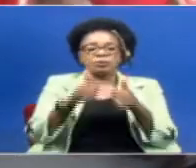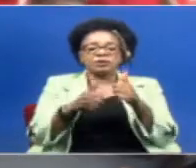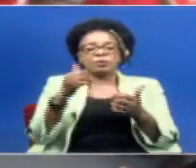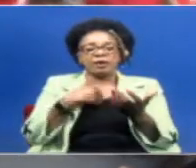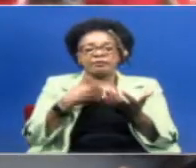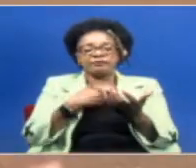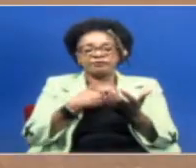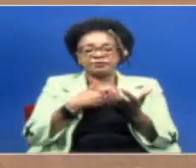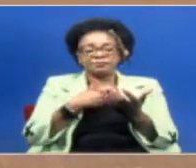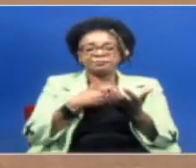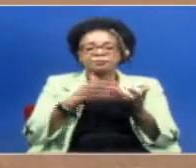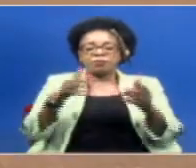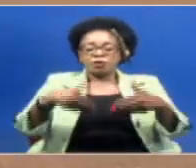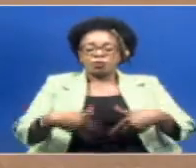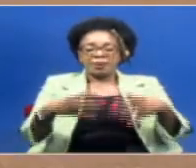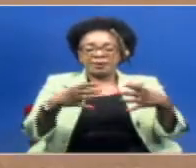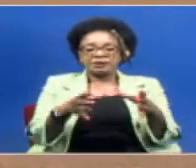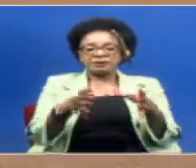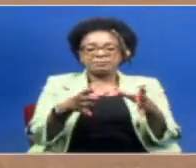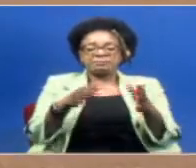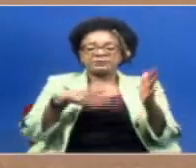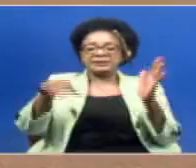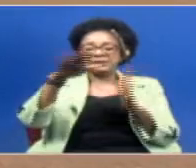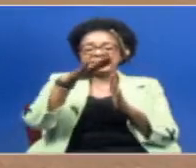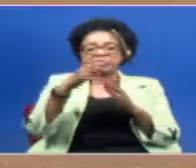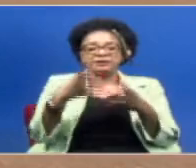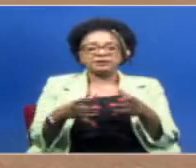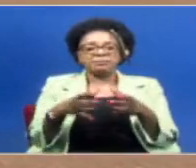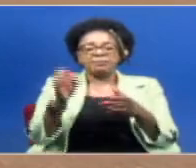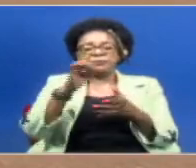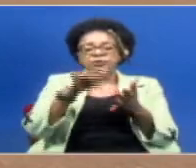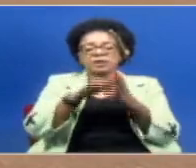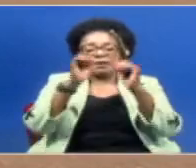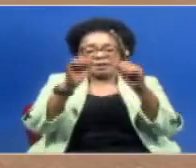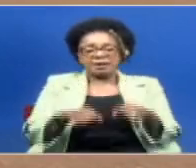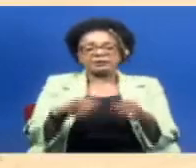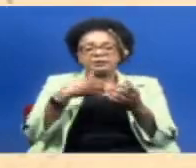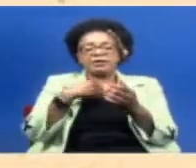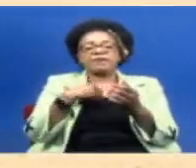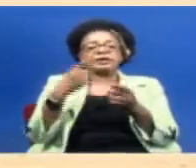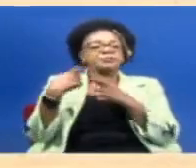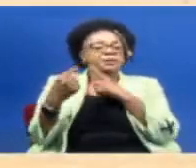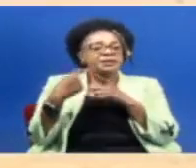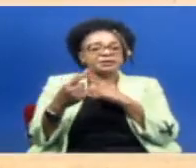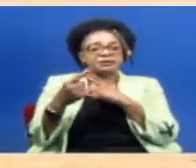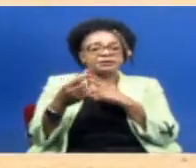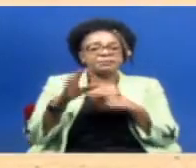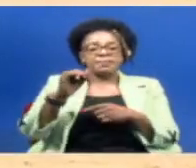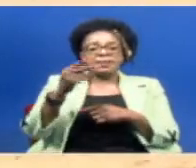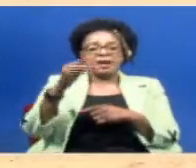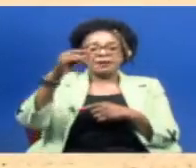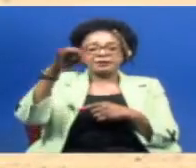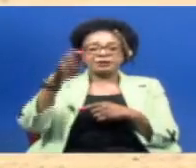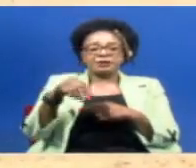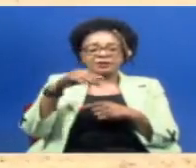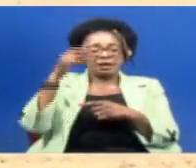we have the youth teams, we have the senior team, so at least they can get the experience. Achieng aligundua kipaji chake